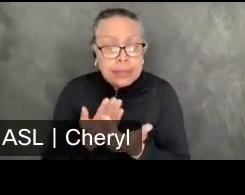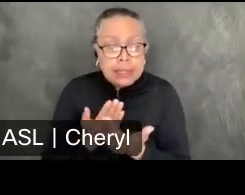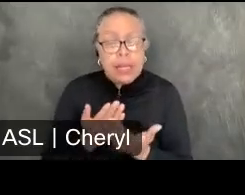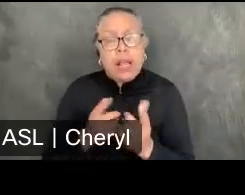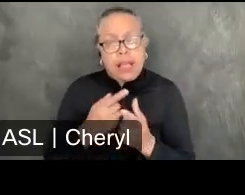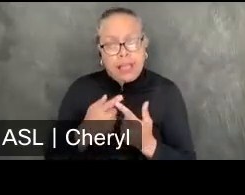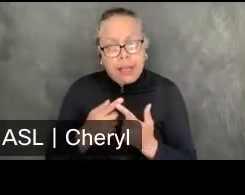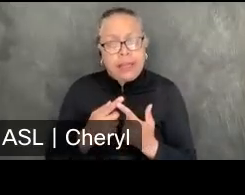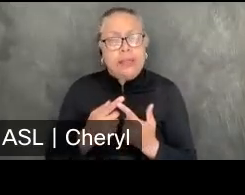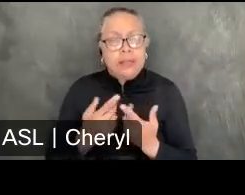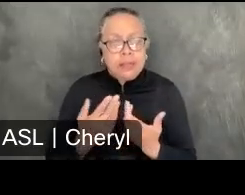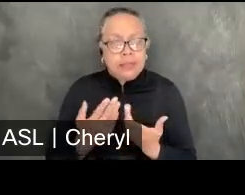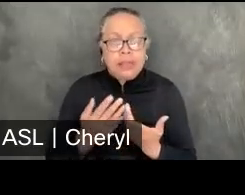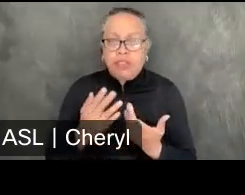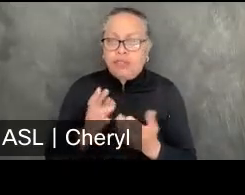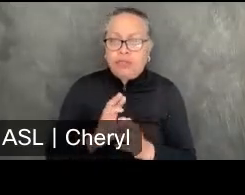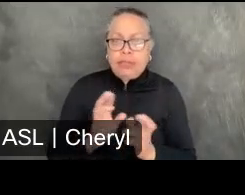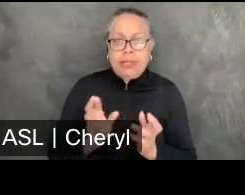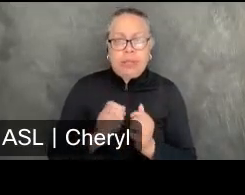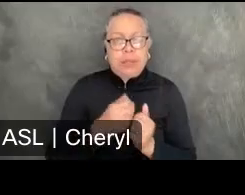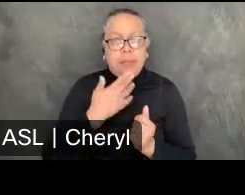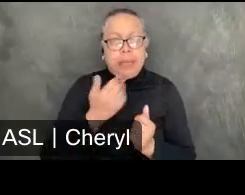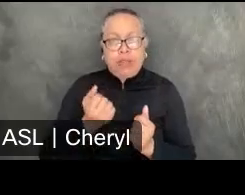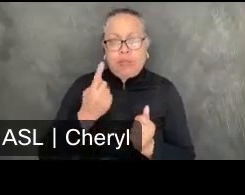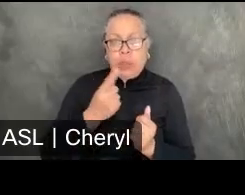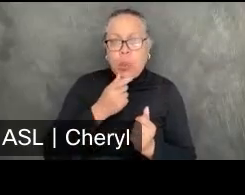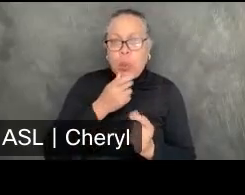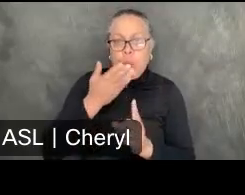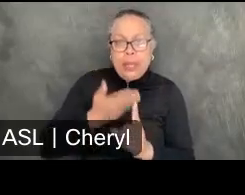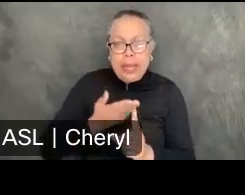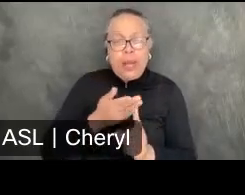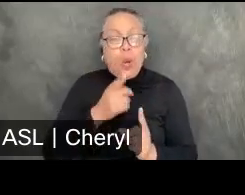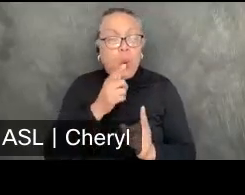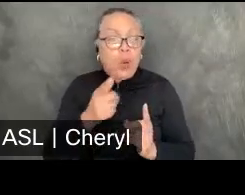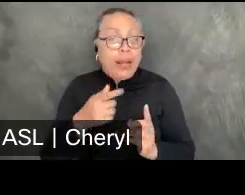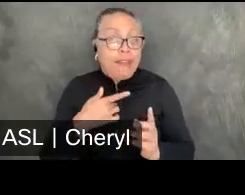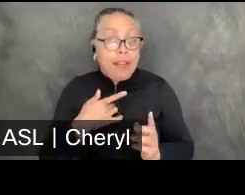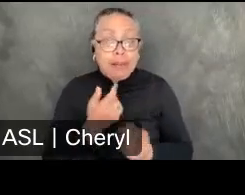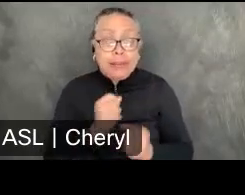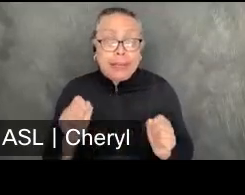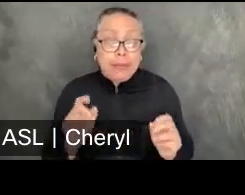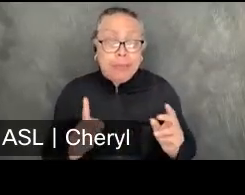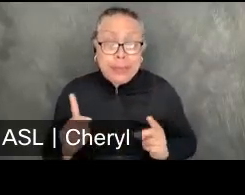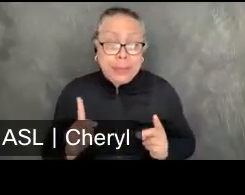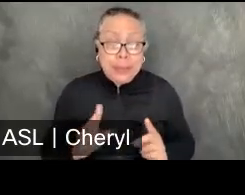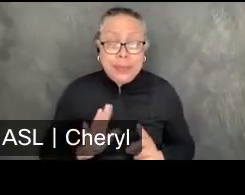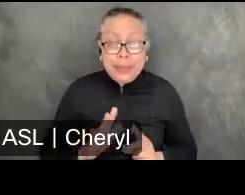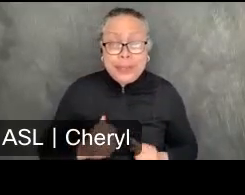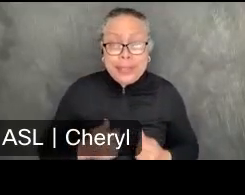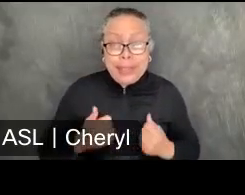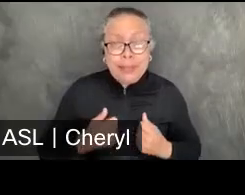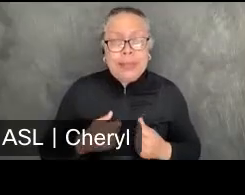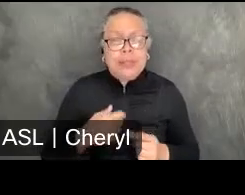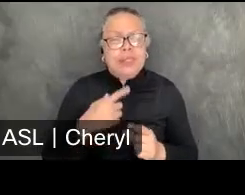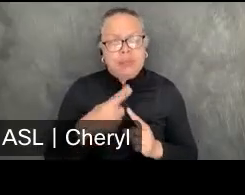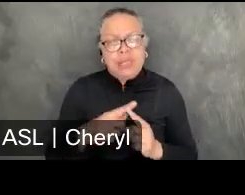able to have a better sense of who they count as safe and supportive people in their lives, as well as just to